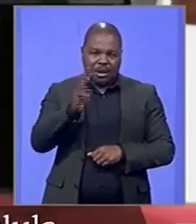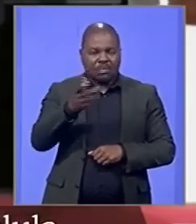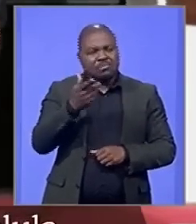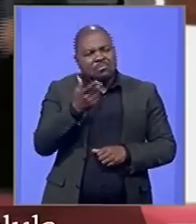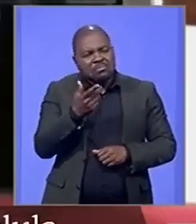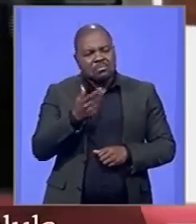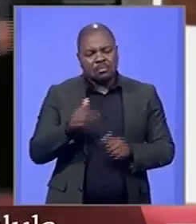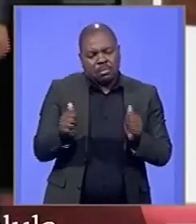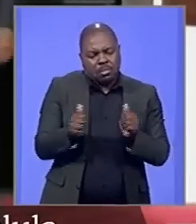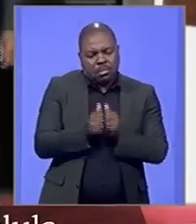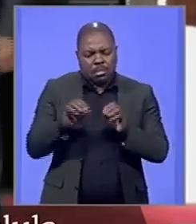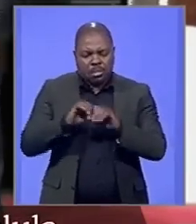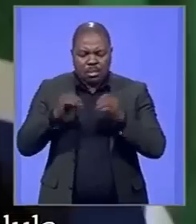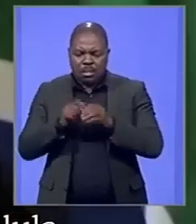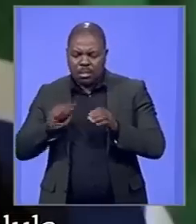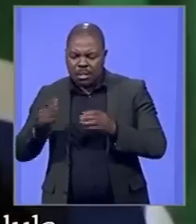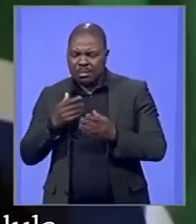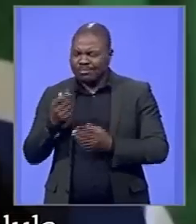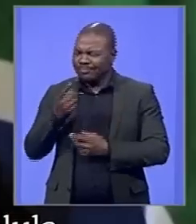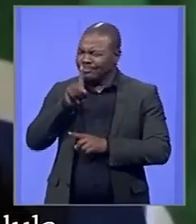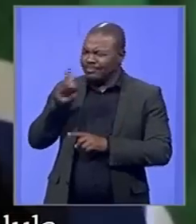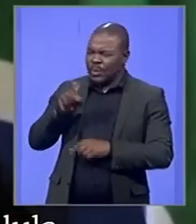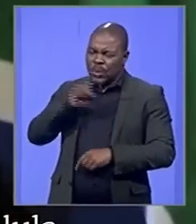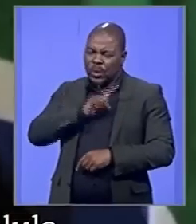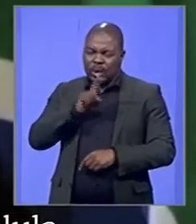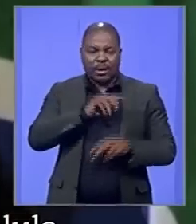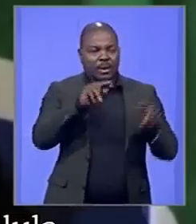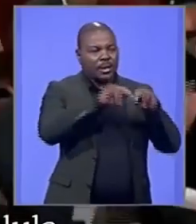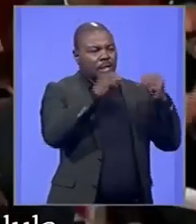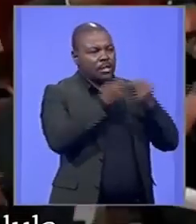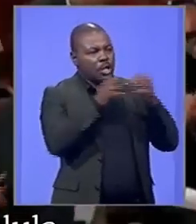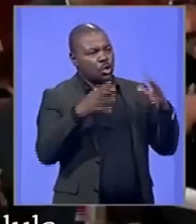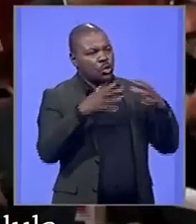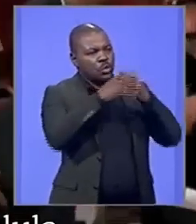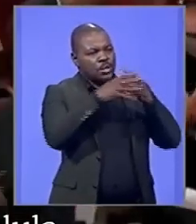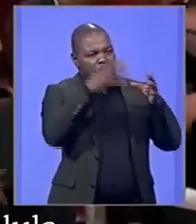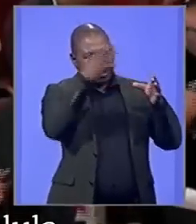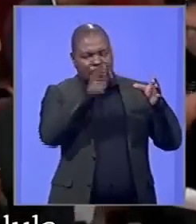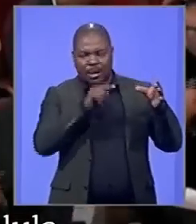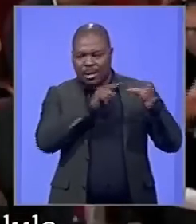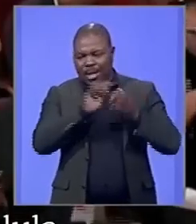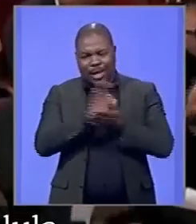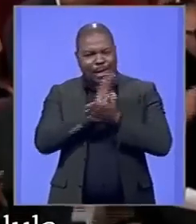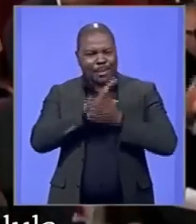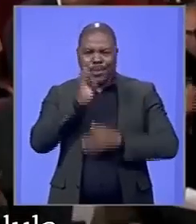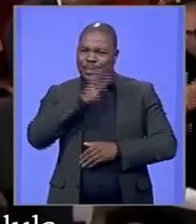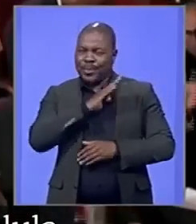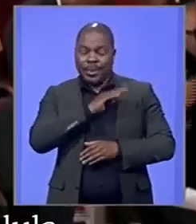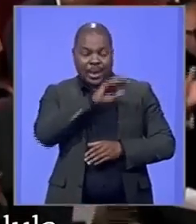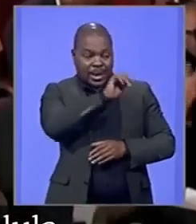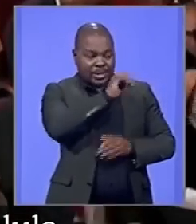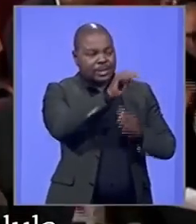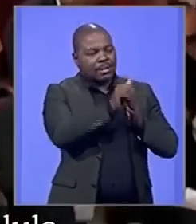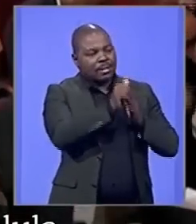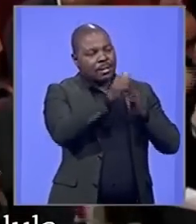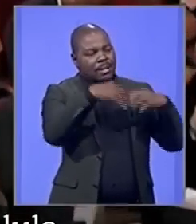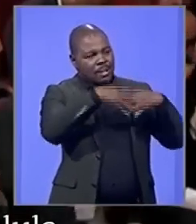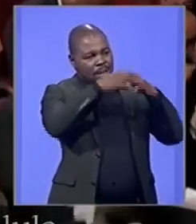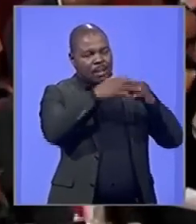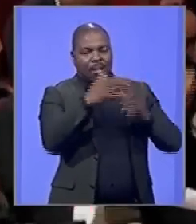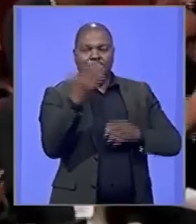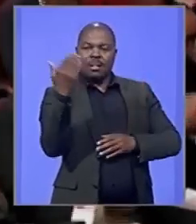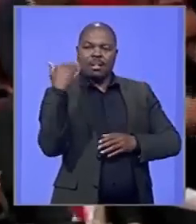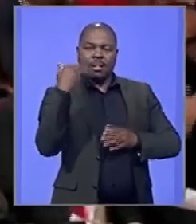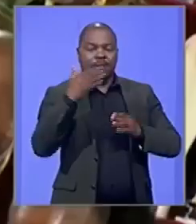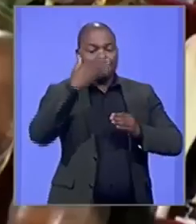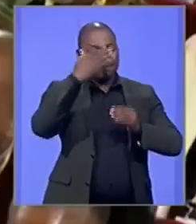tsa semphato tse di sa itumelelang puso ya bosetšhaba ya tshwaraganelo e tlhamilweng ke ANC morago ga ditlhopho tsa motshaganong a